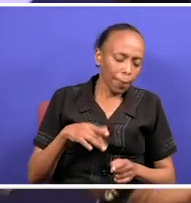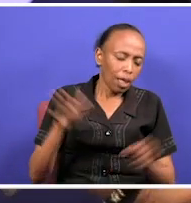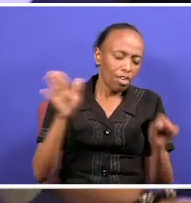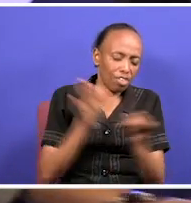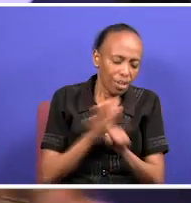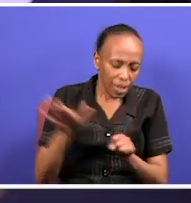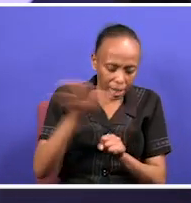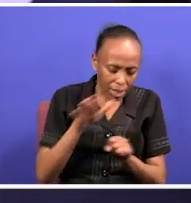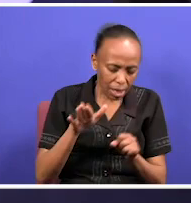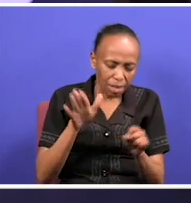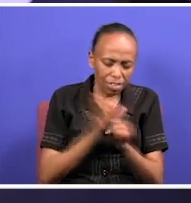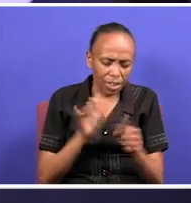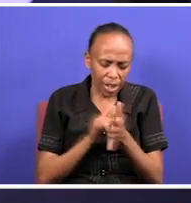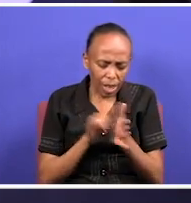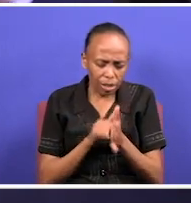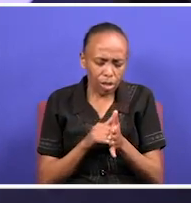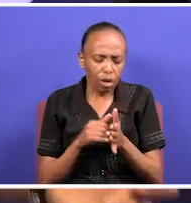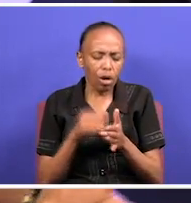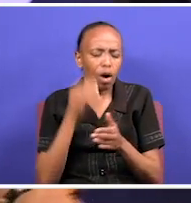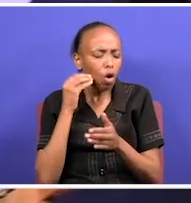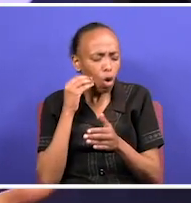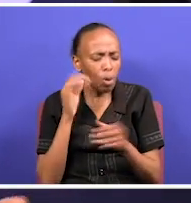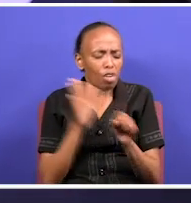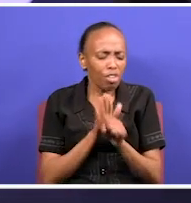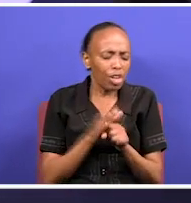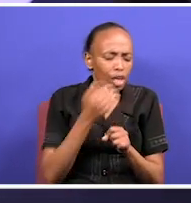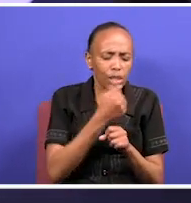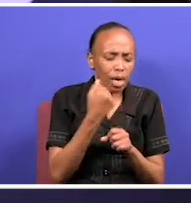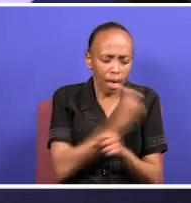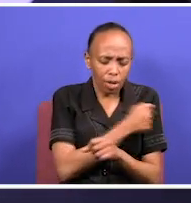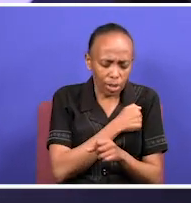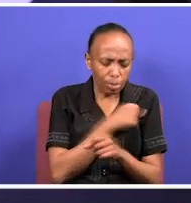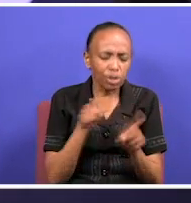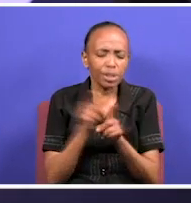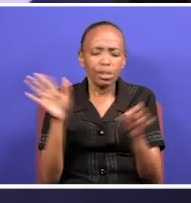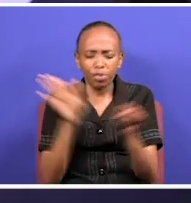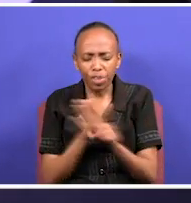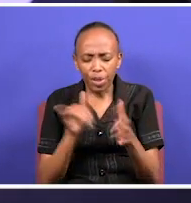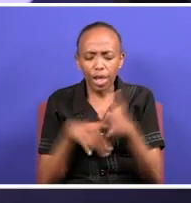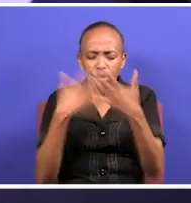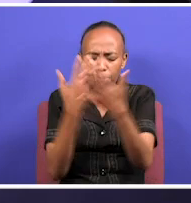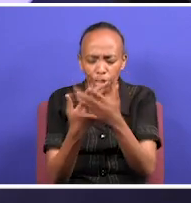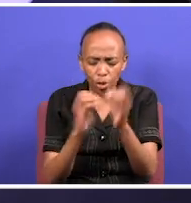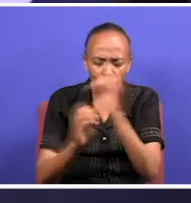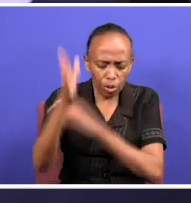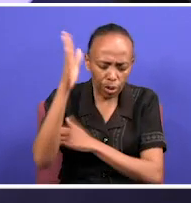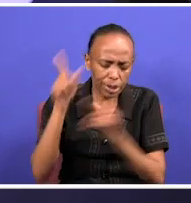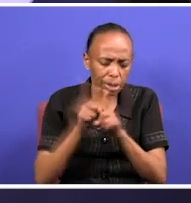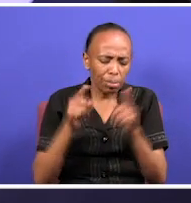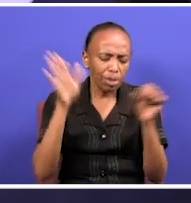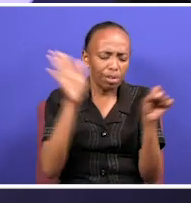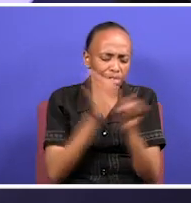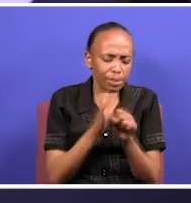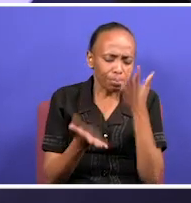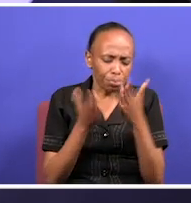space, feel that home, feel that hospital ward bed, feel that prison, oh God, feel.